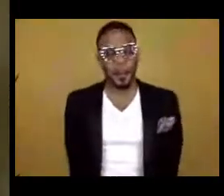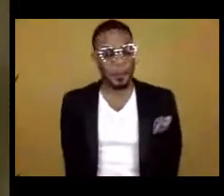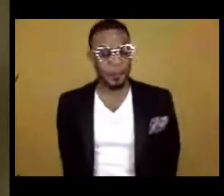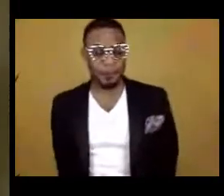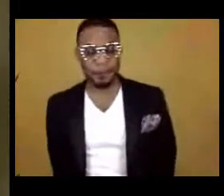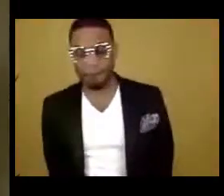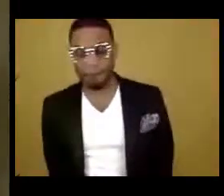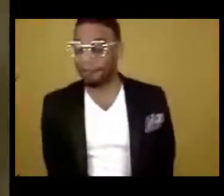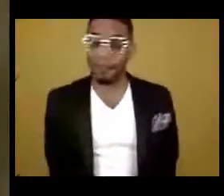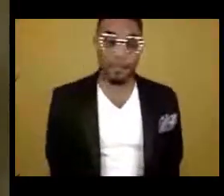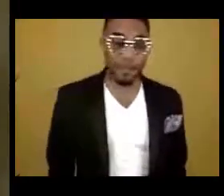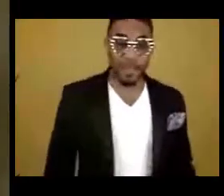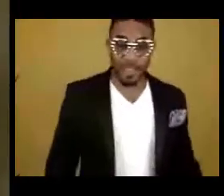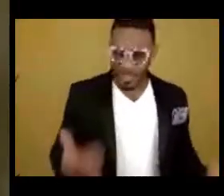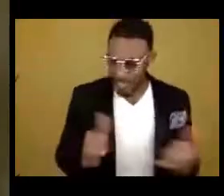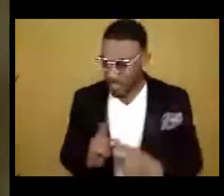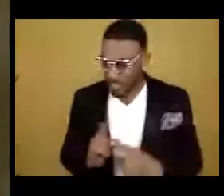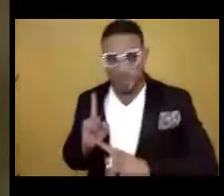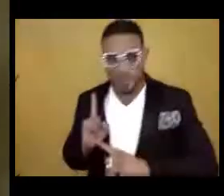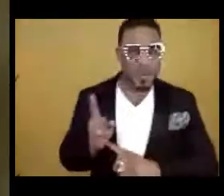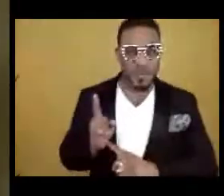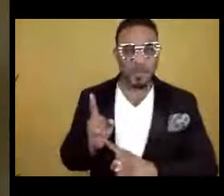today. This is the moment.